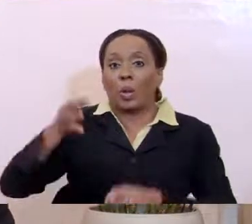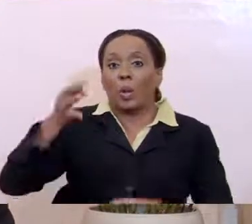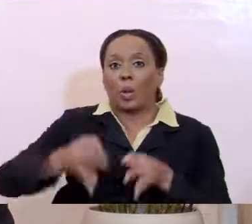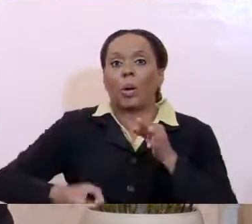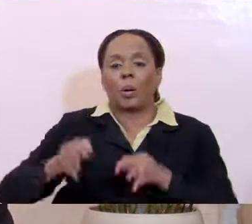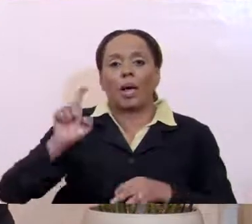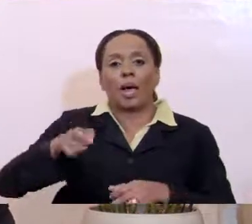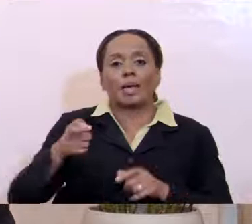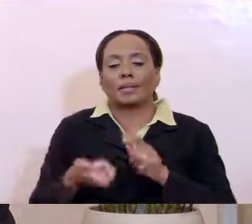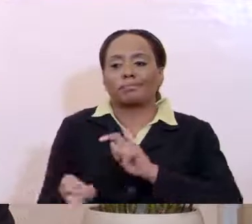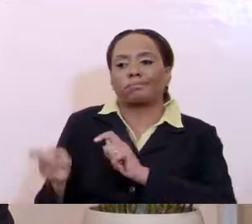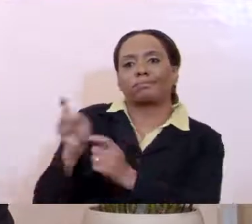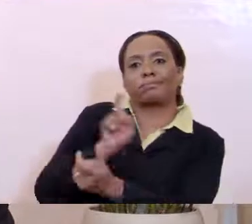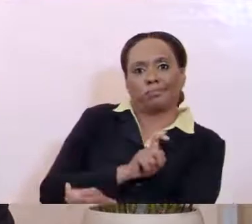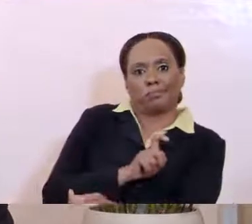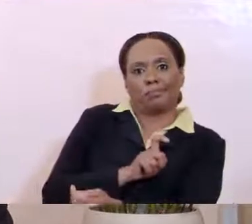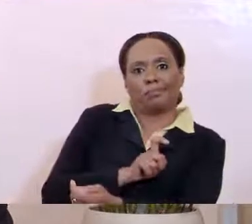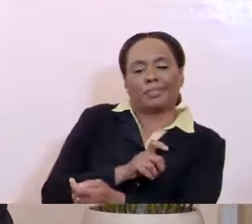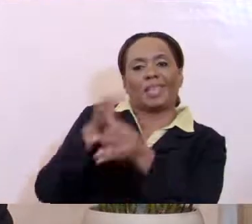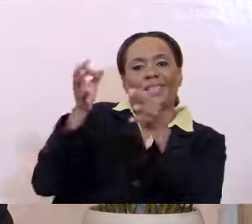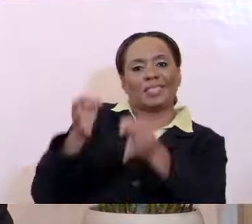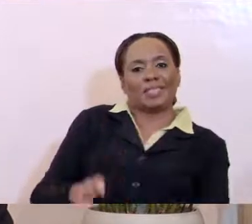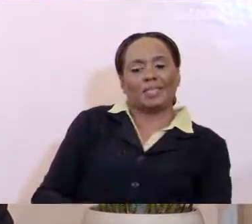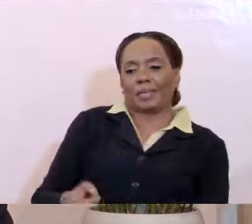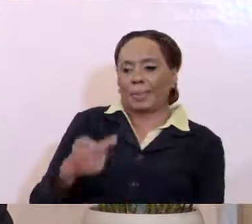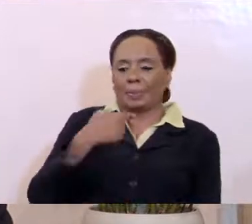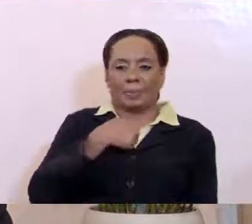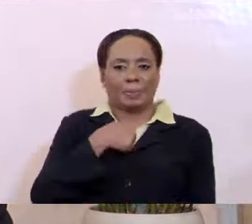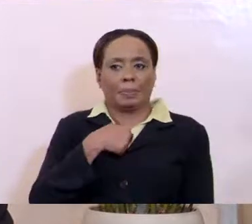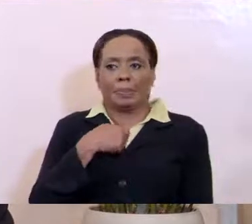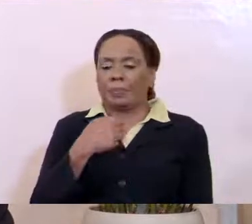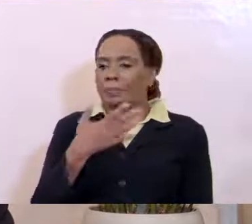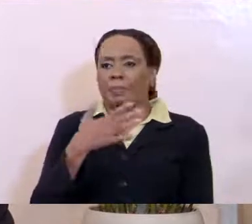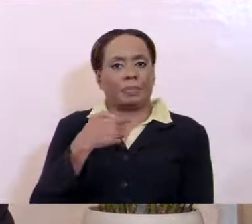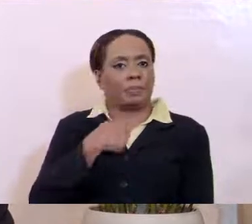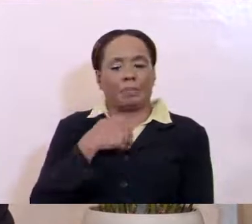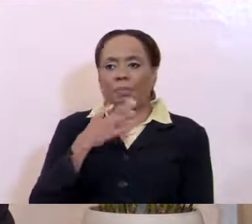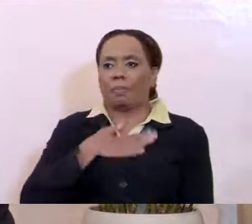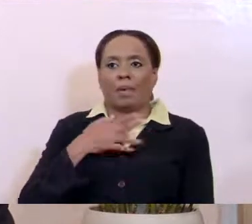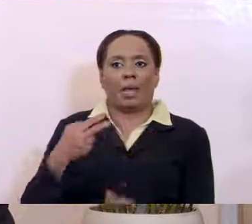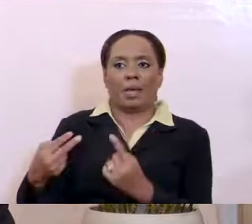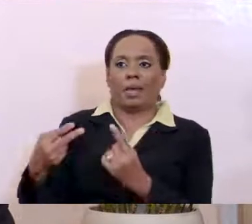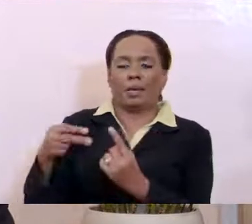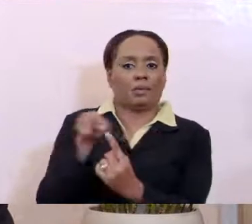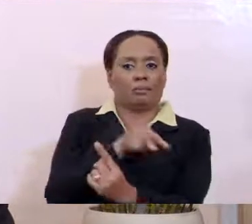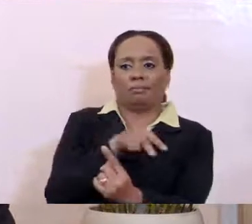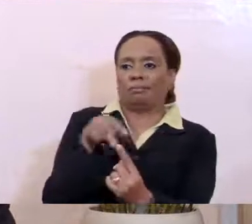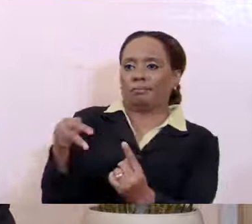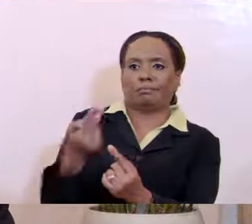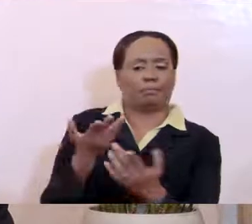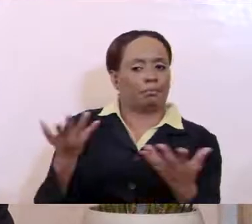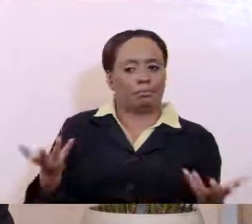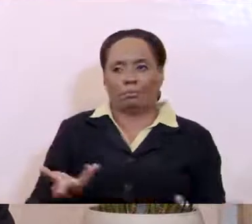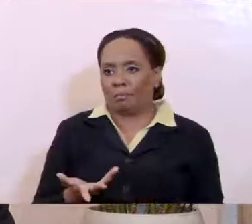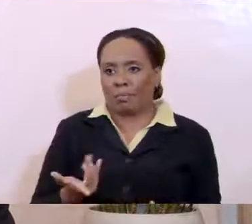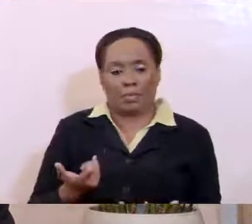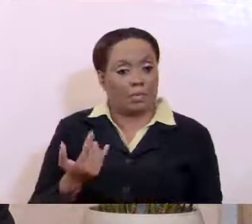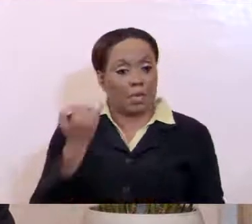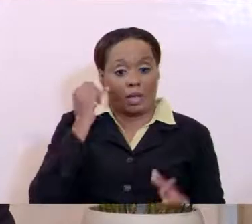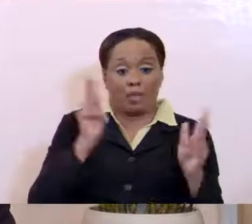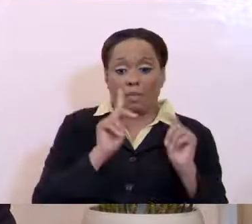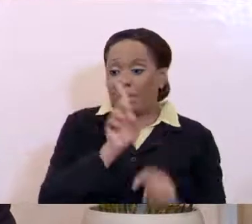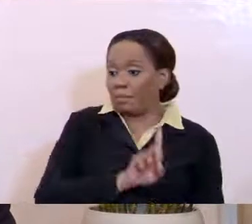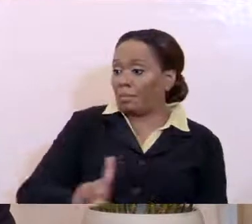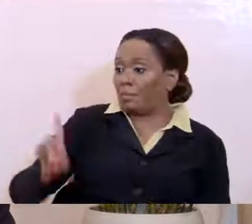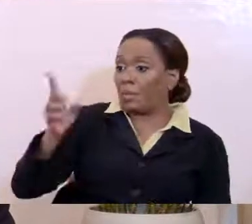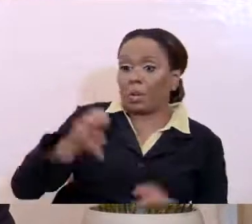therefore, I reiterate that I have no view to express on whether the individuals who go before the courts are